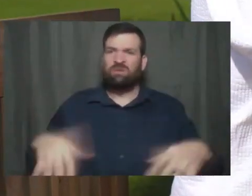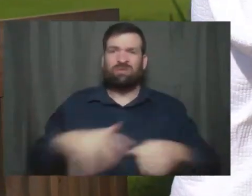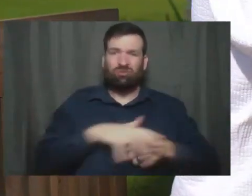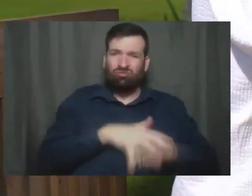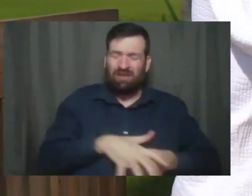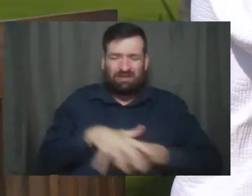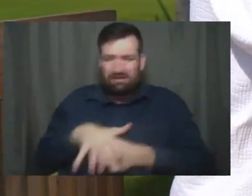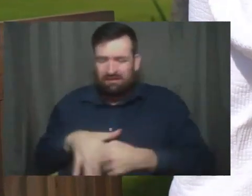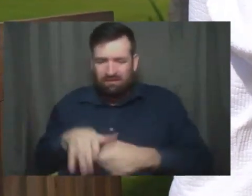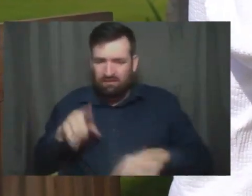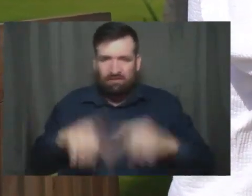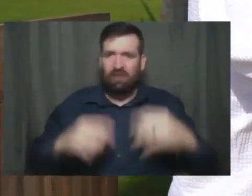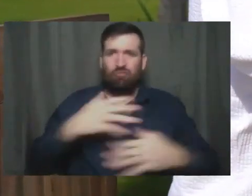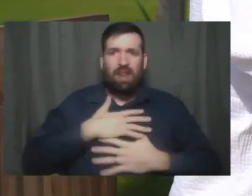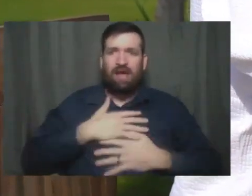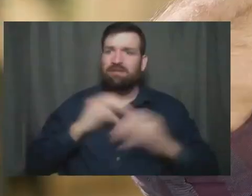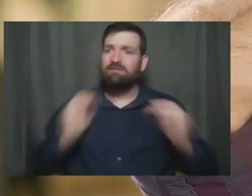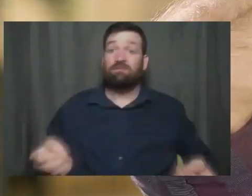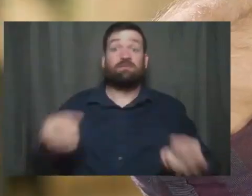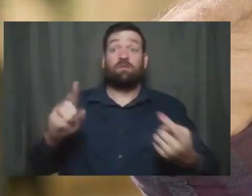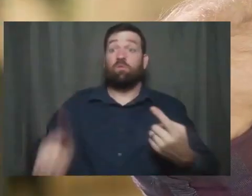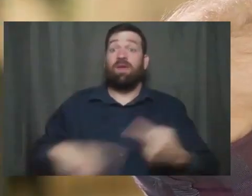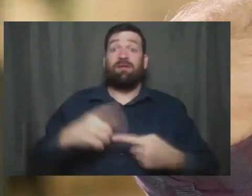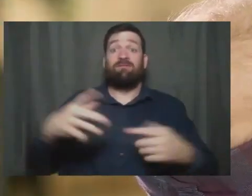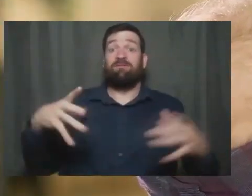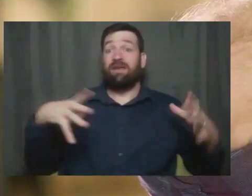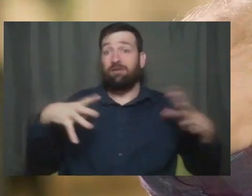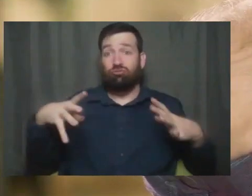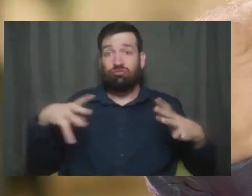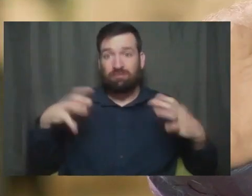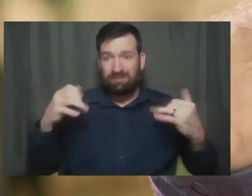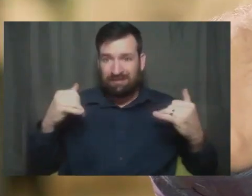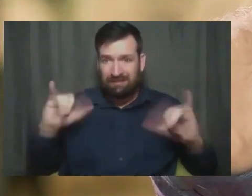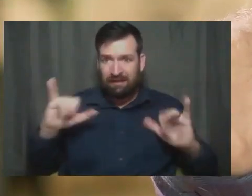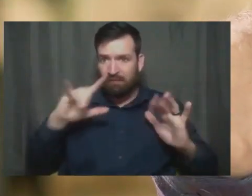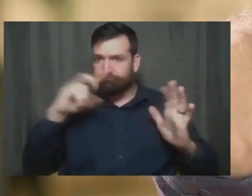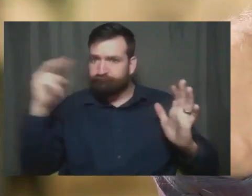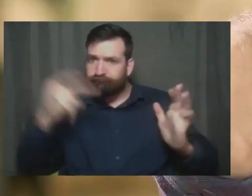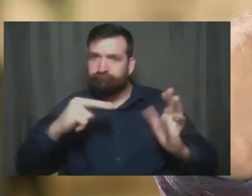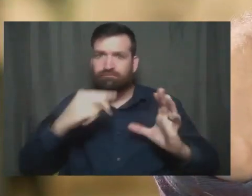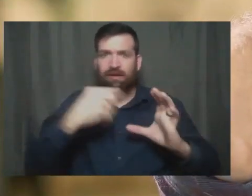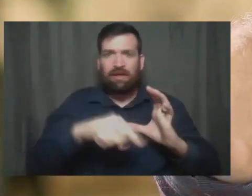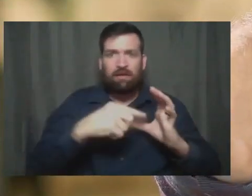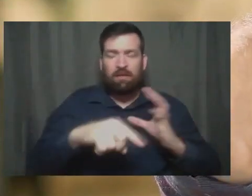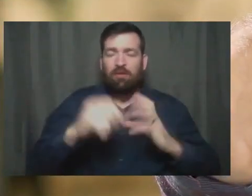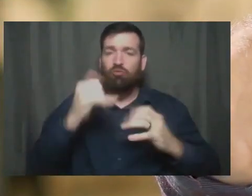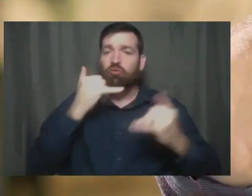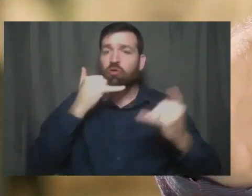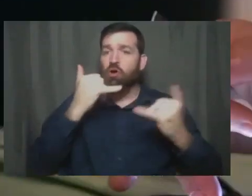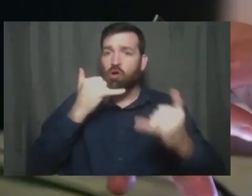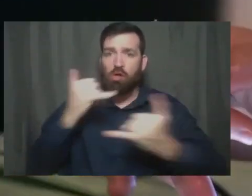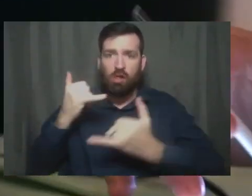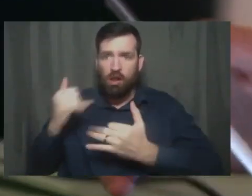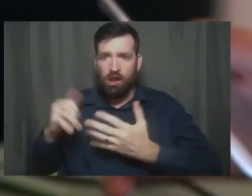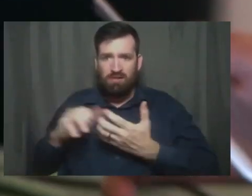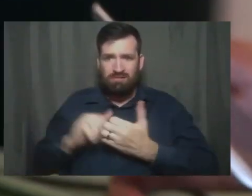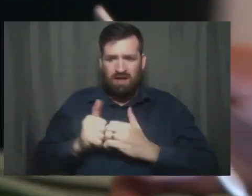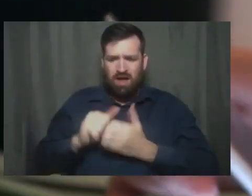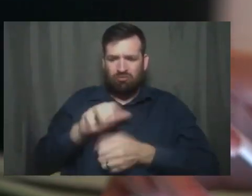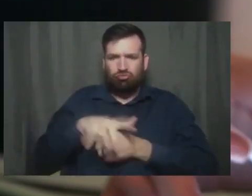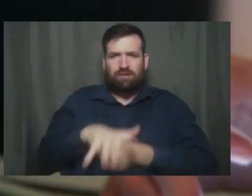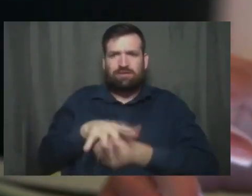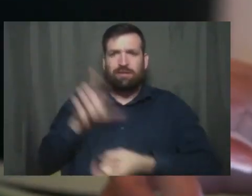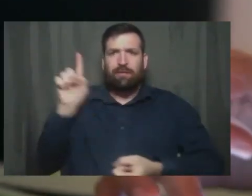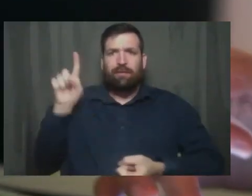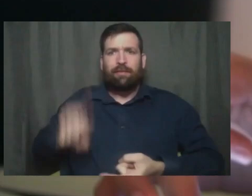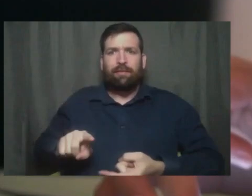relax even when we're on vacation, still checking emails, taking phone calls. How do we reduce stress and keep our mental and